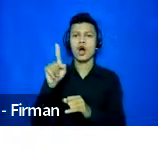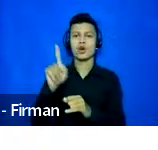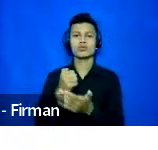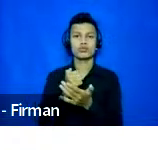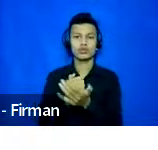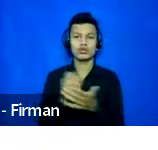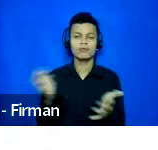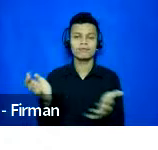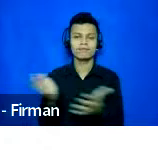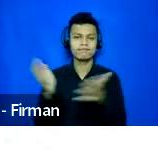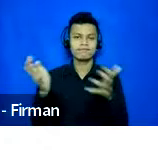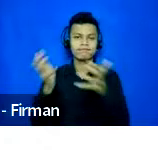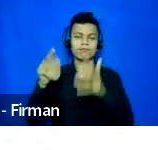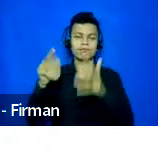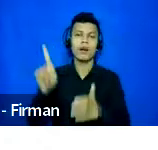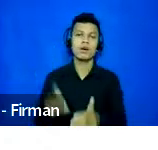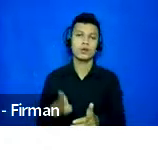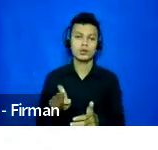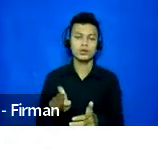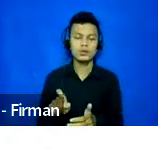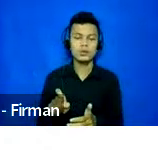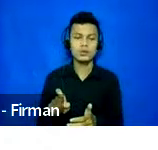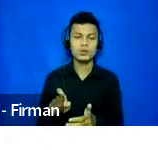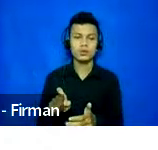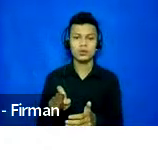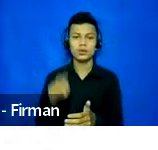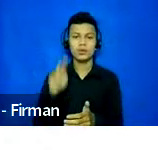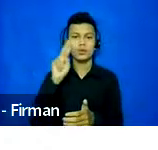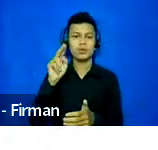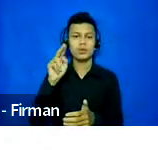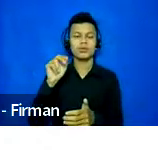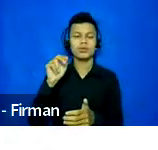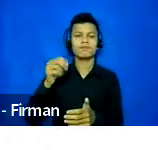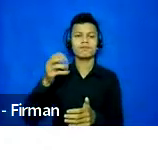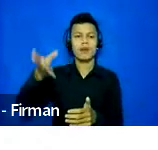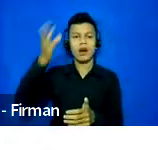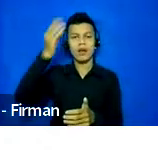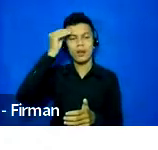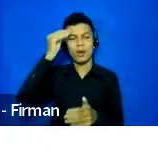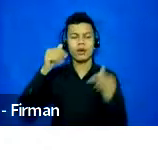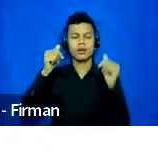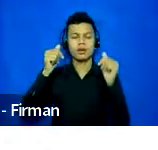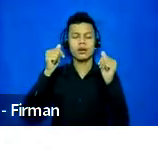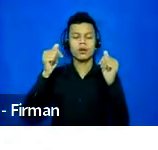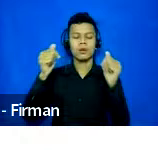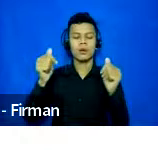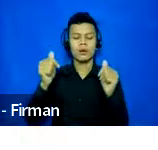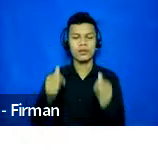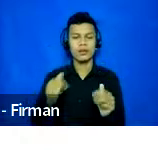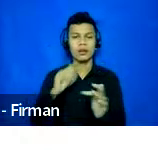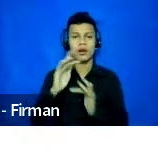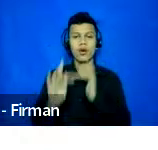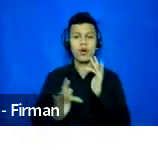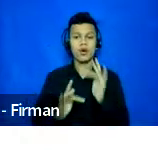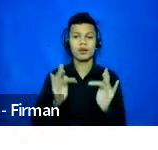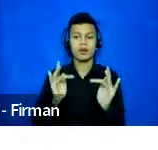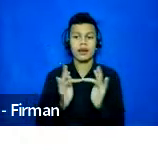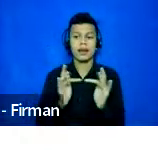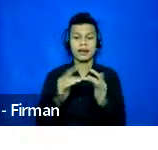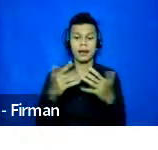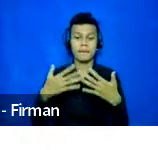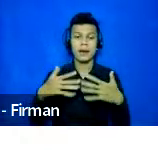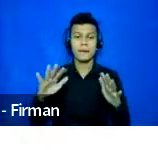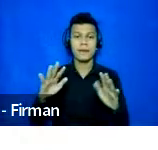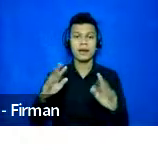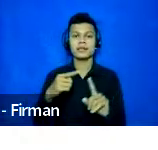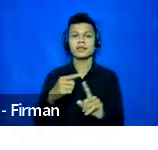and open source knowledge content. So with that, I would like to say thank you